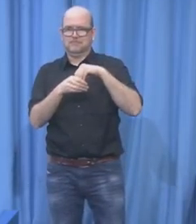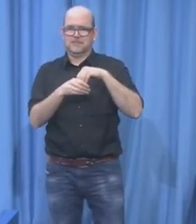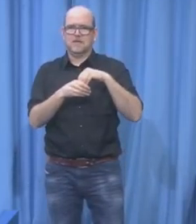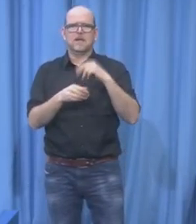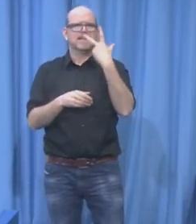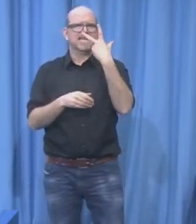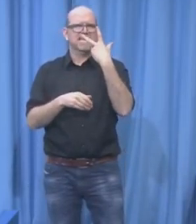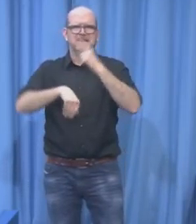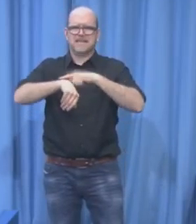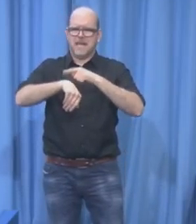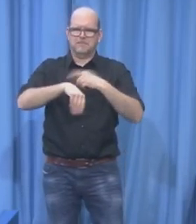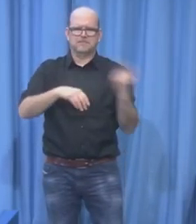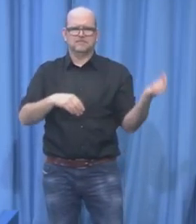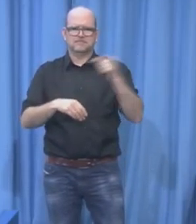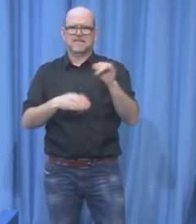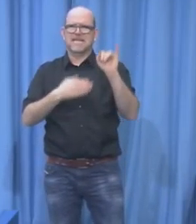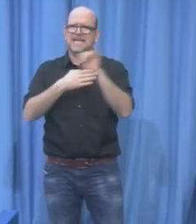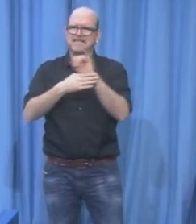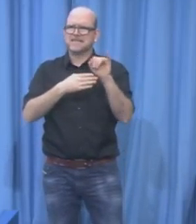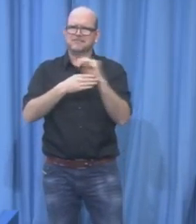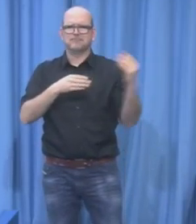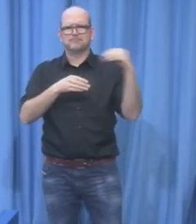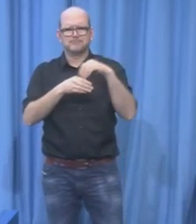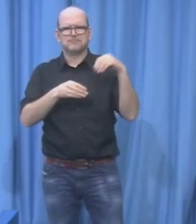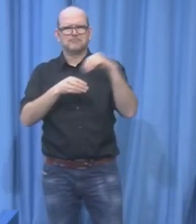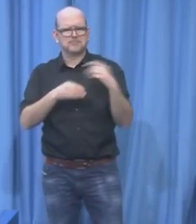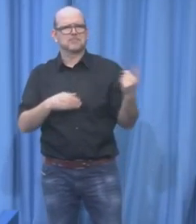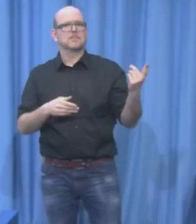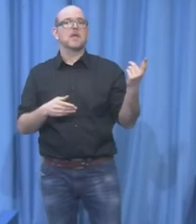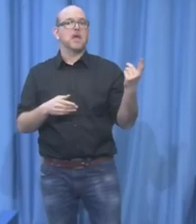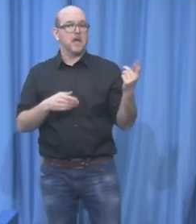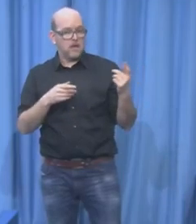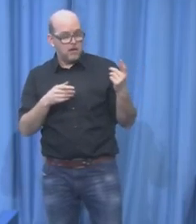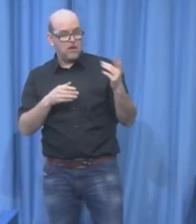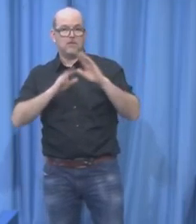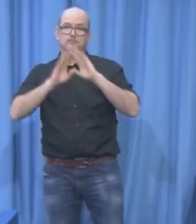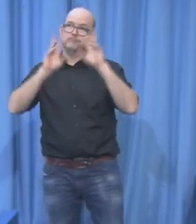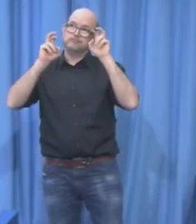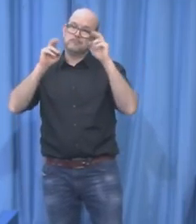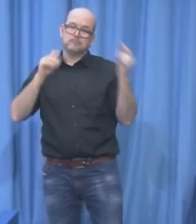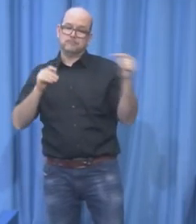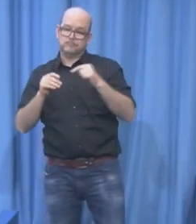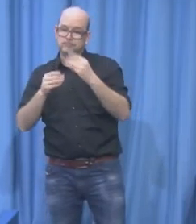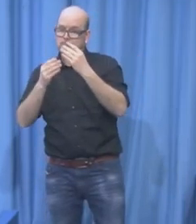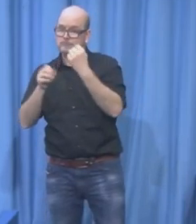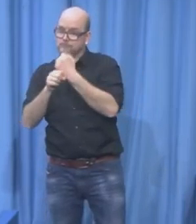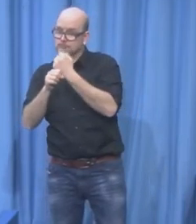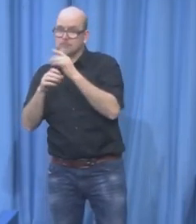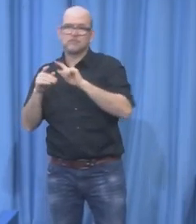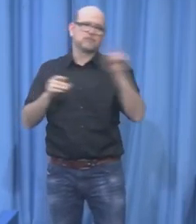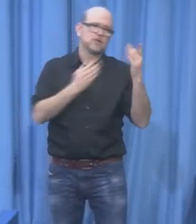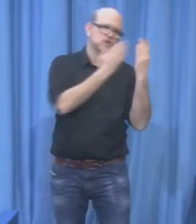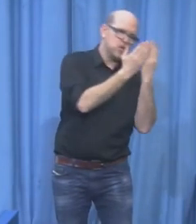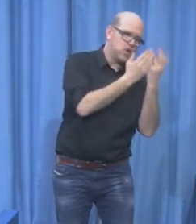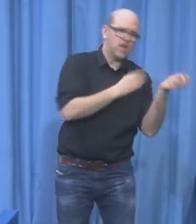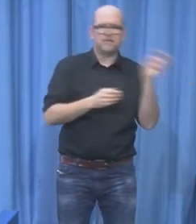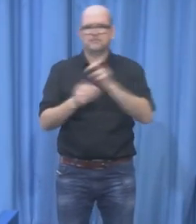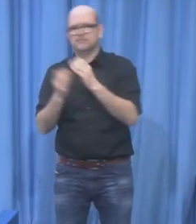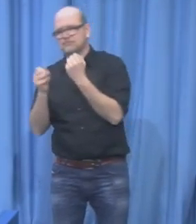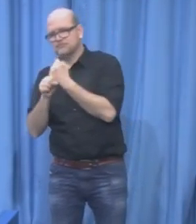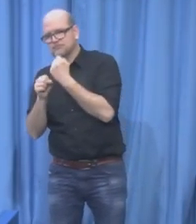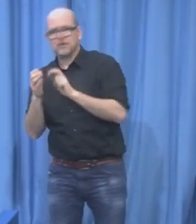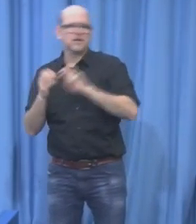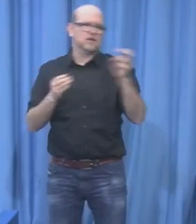So she came to our summer program, went back to high school, came again, went back to high school, and then decided she was going to go to